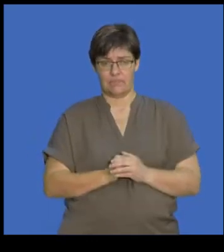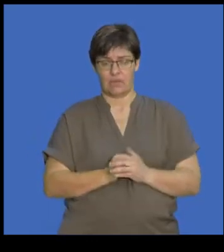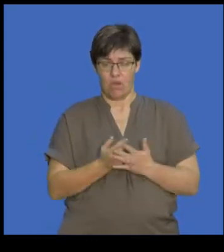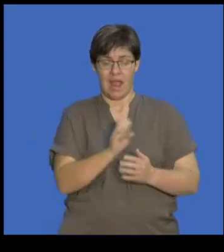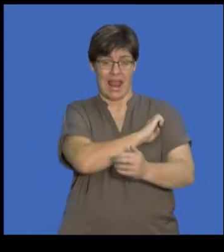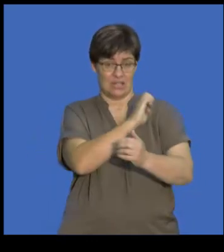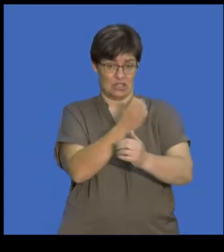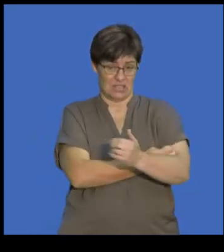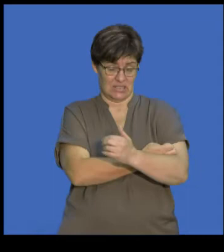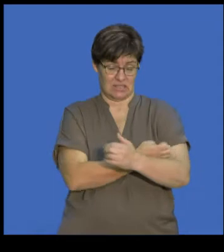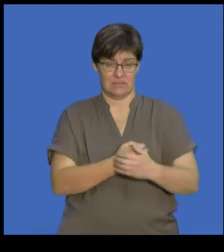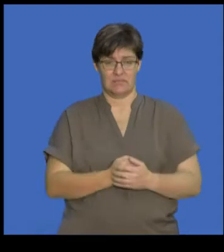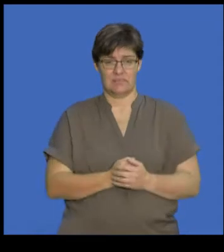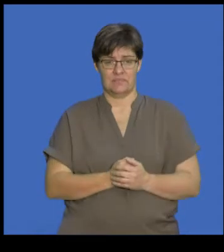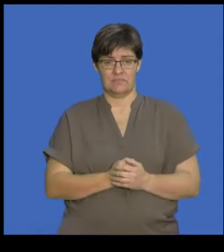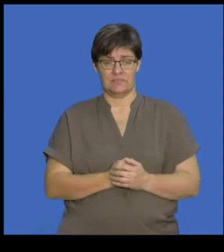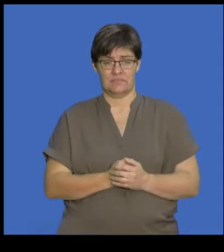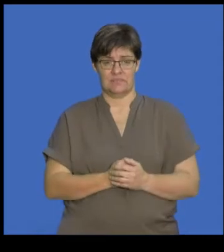Amount of energy,